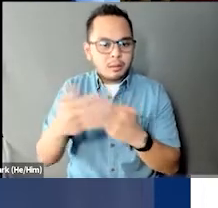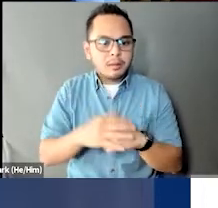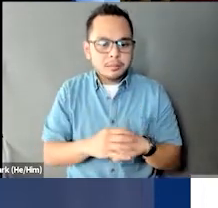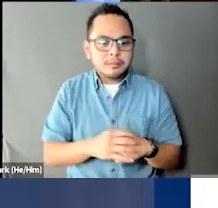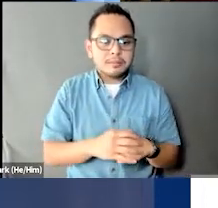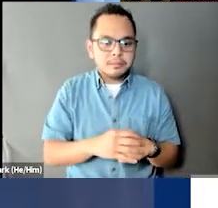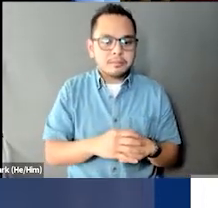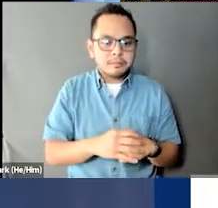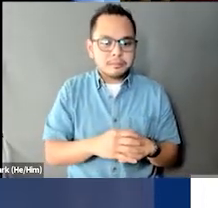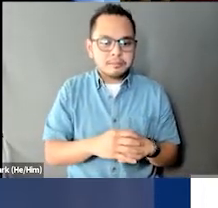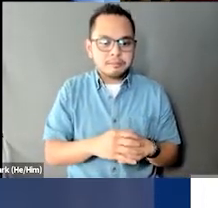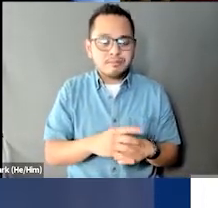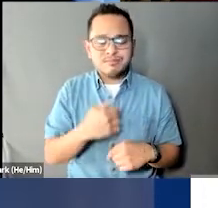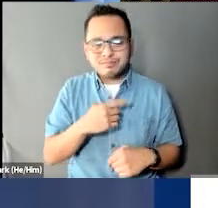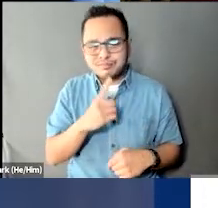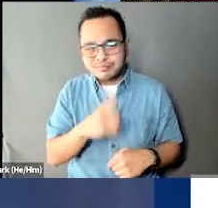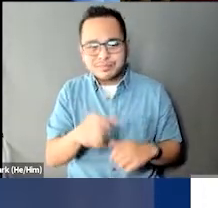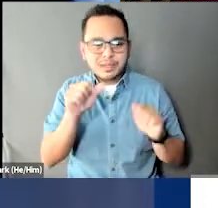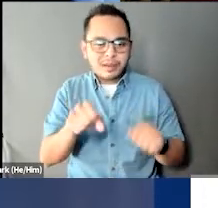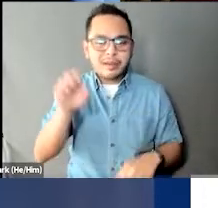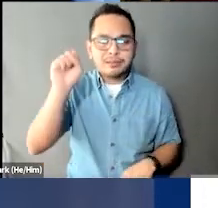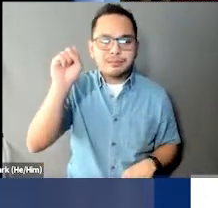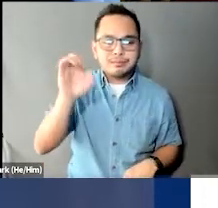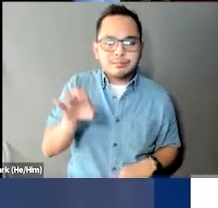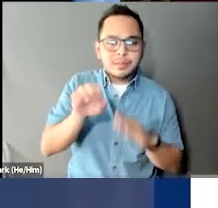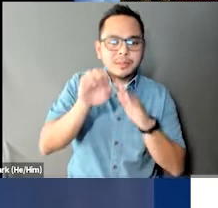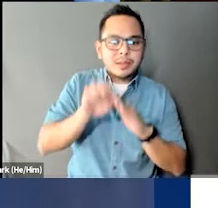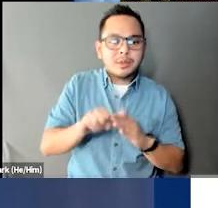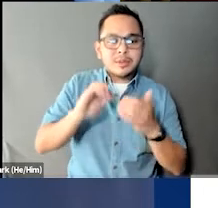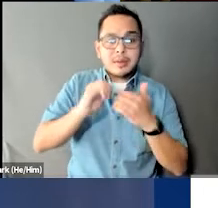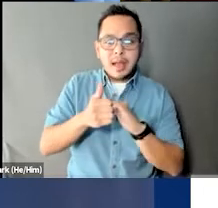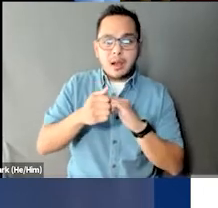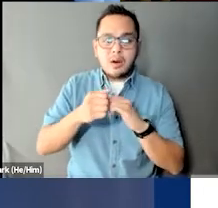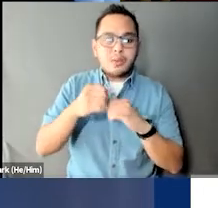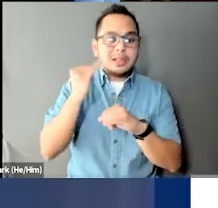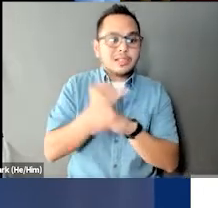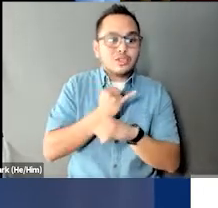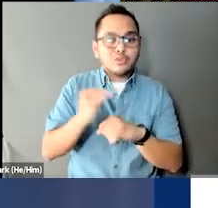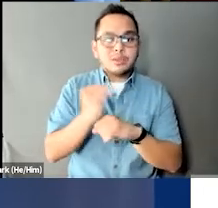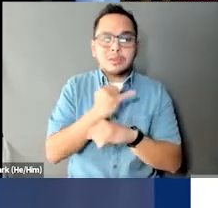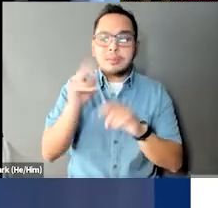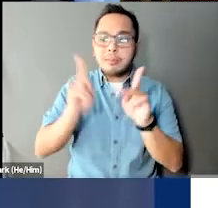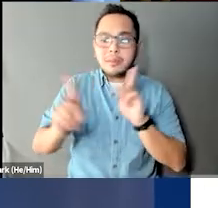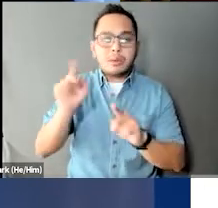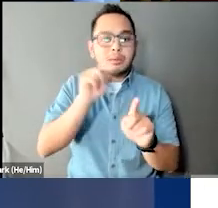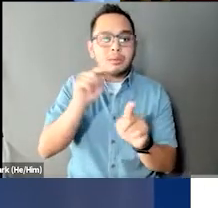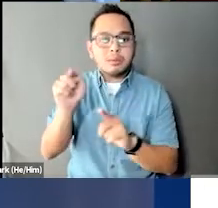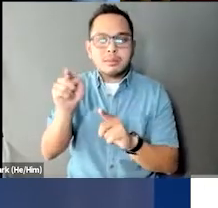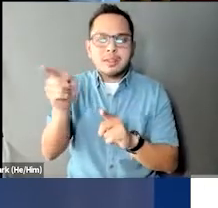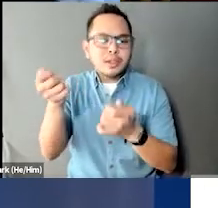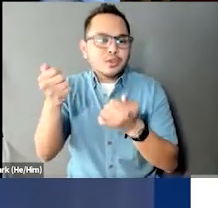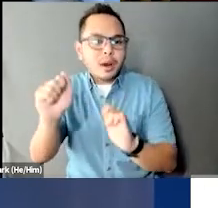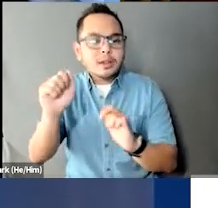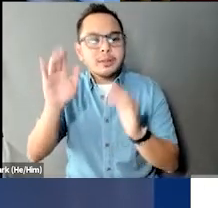sure we can name a few examples of how institutions and individuals, in an attempt to be relevant